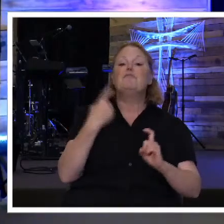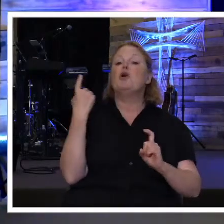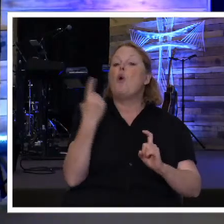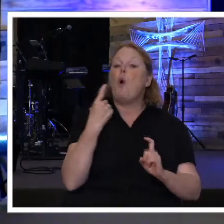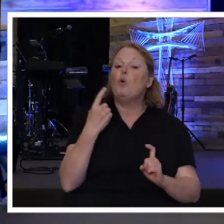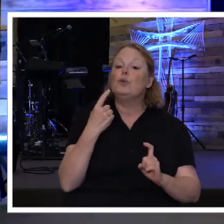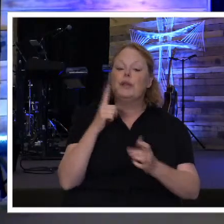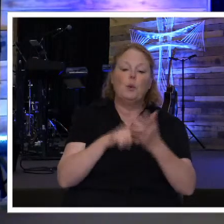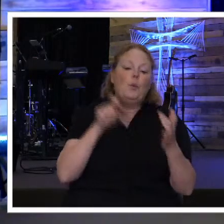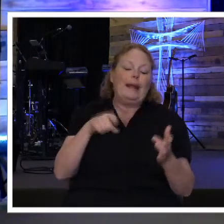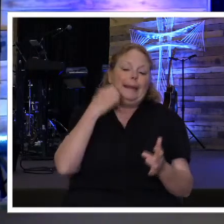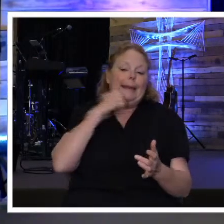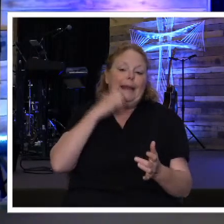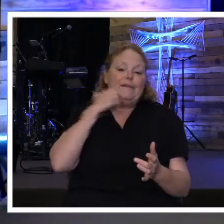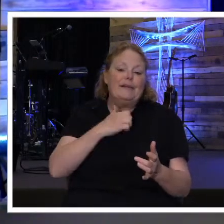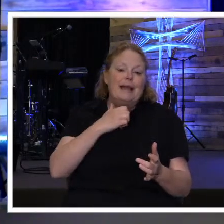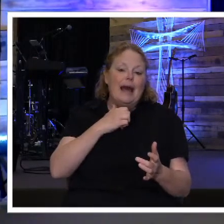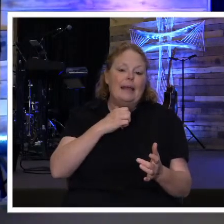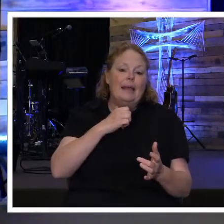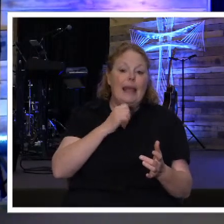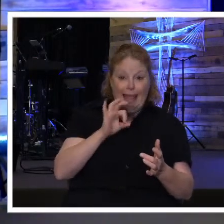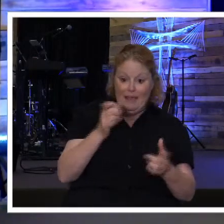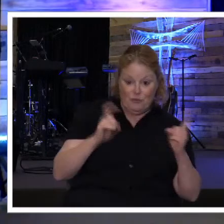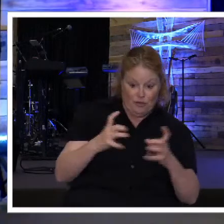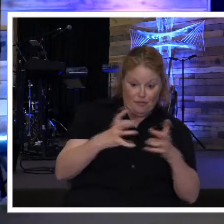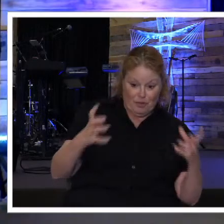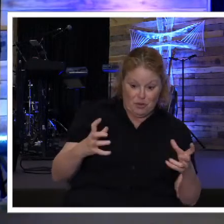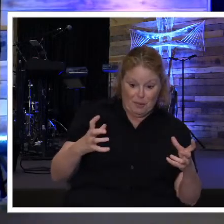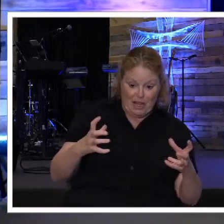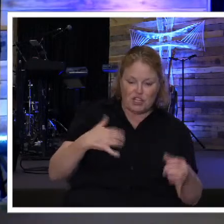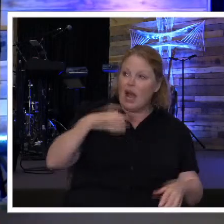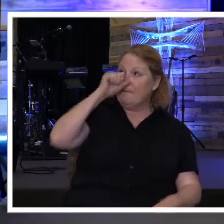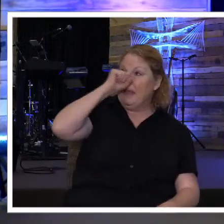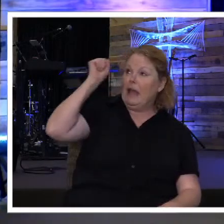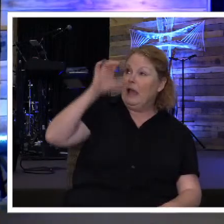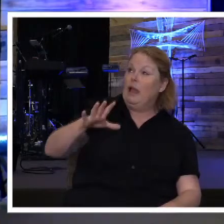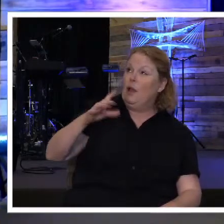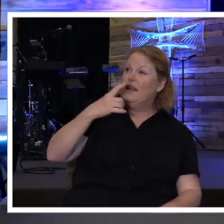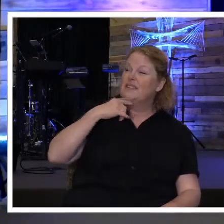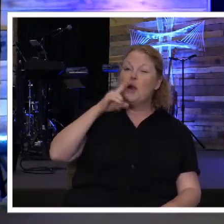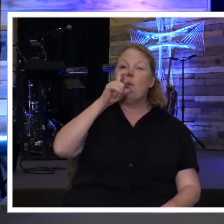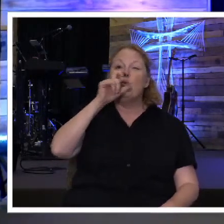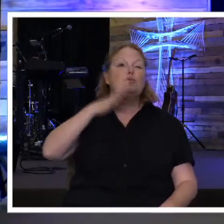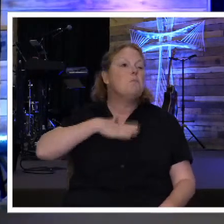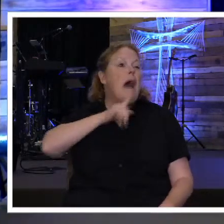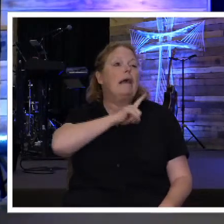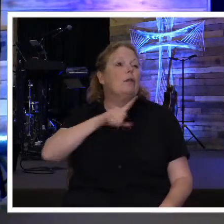might have too much and disown you and say, 'Who is the Lord?'"